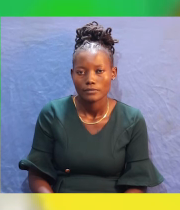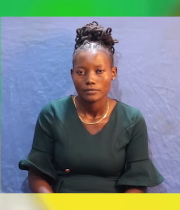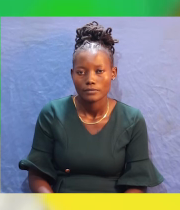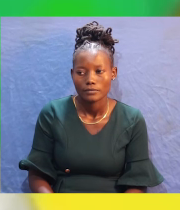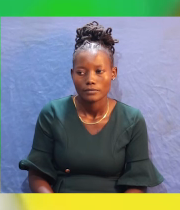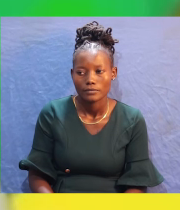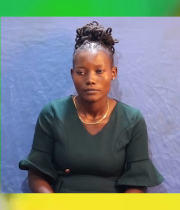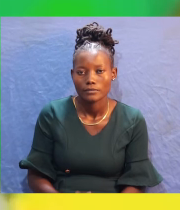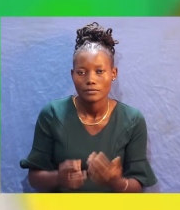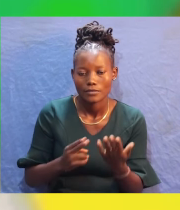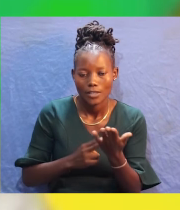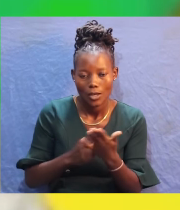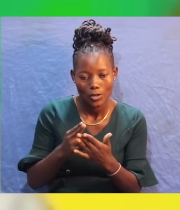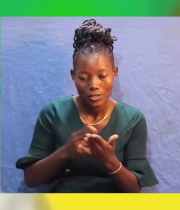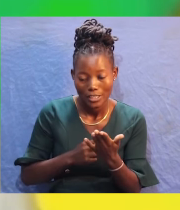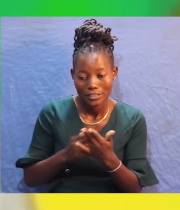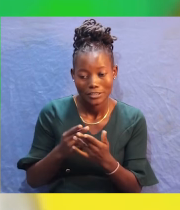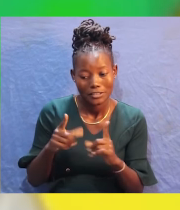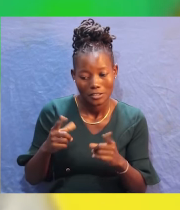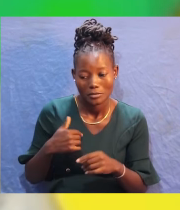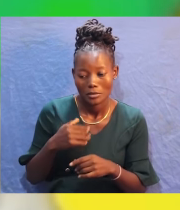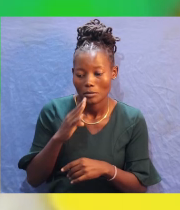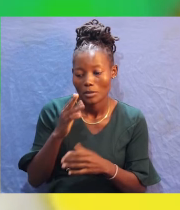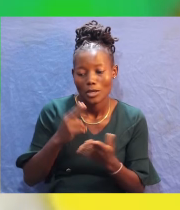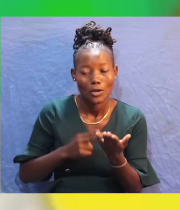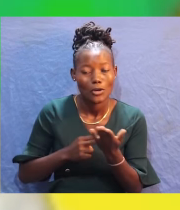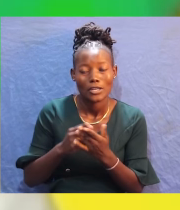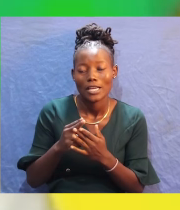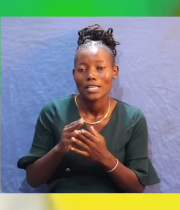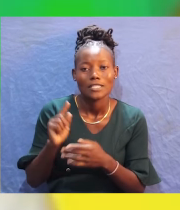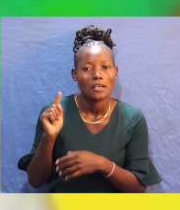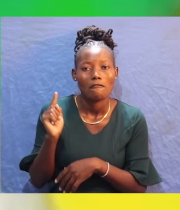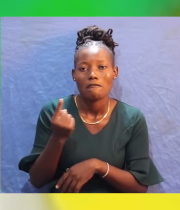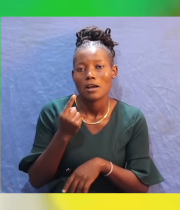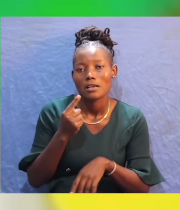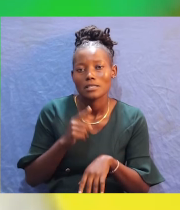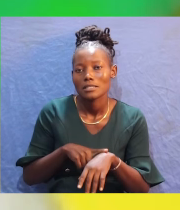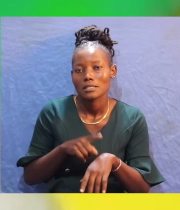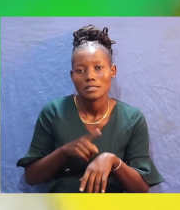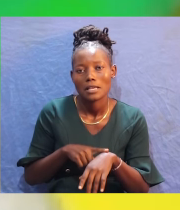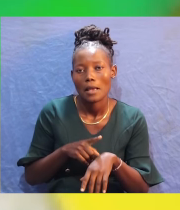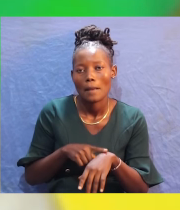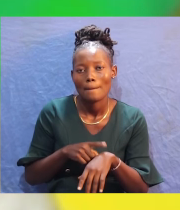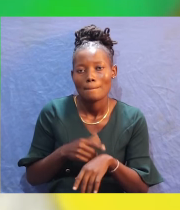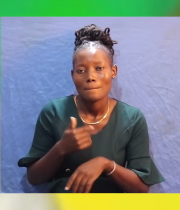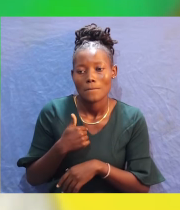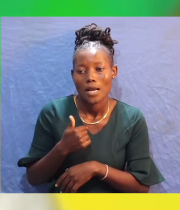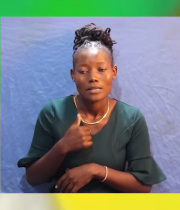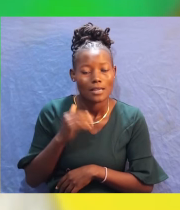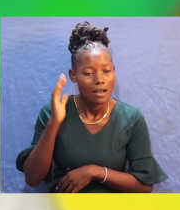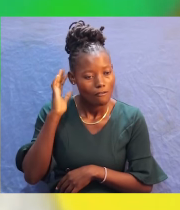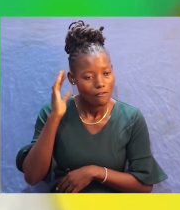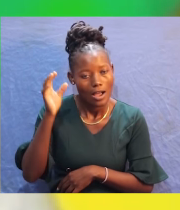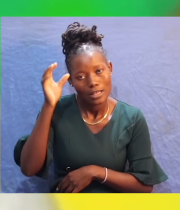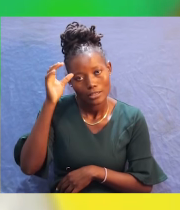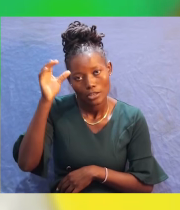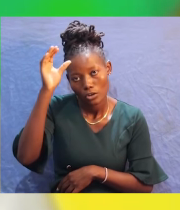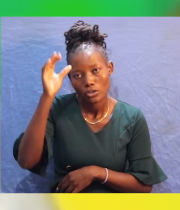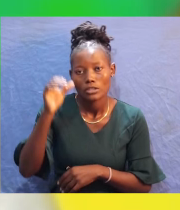Let me be honest with you today. It's my first time I've heard of the concept